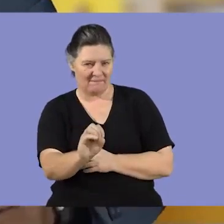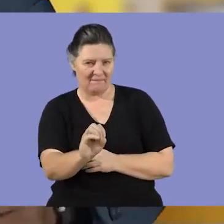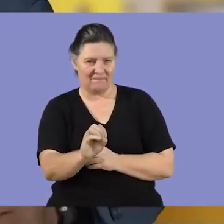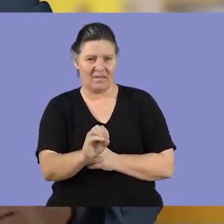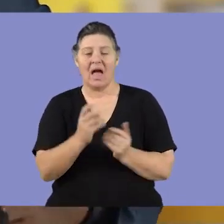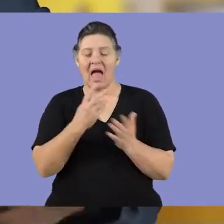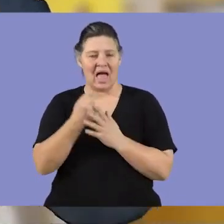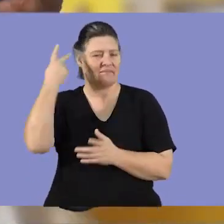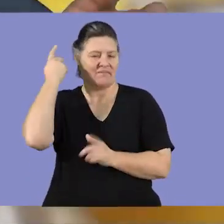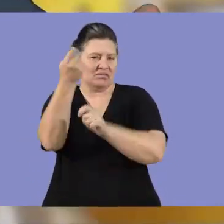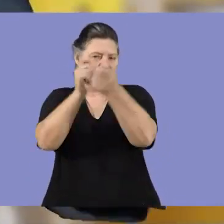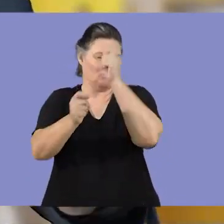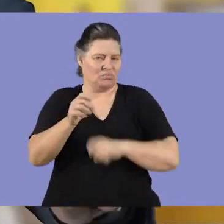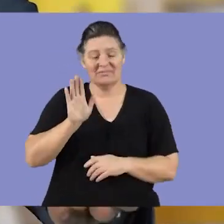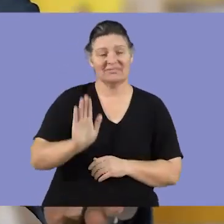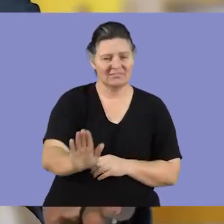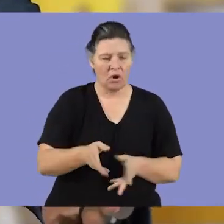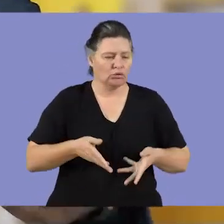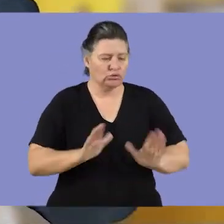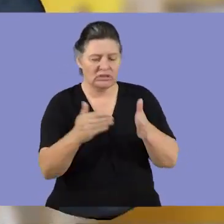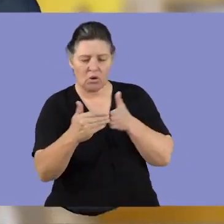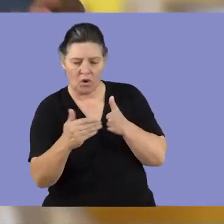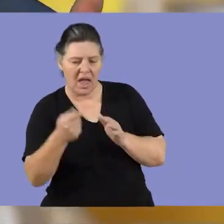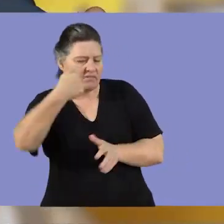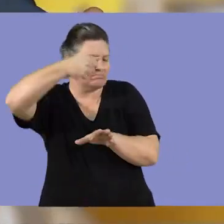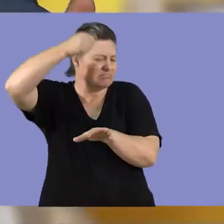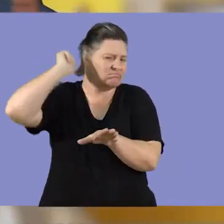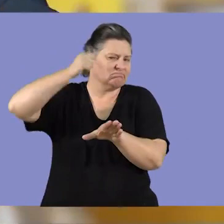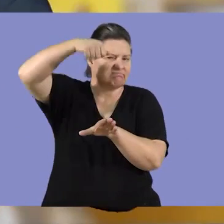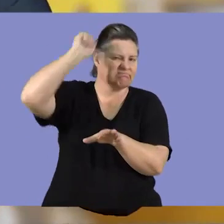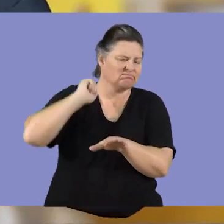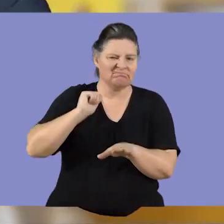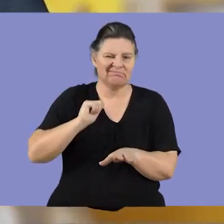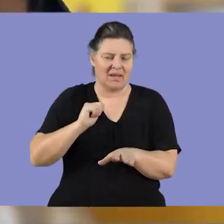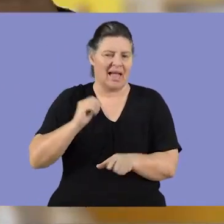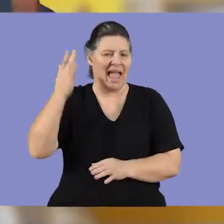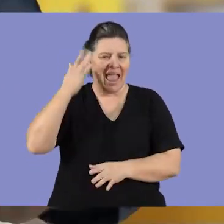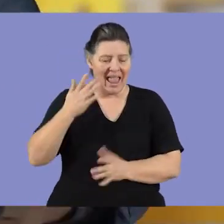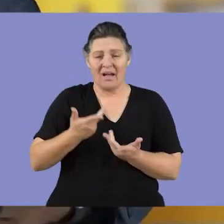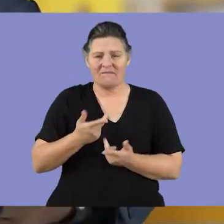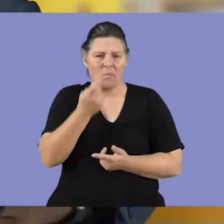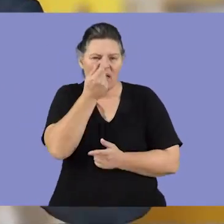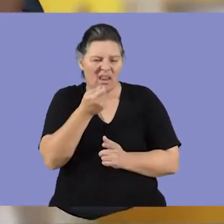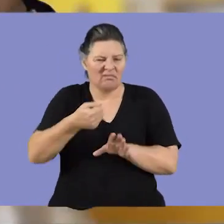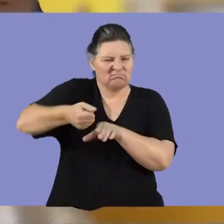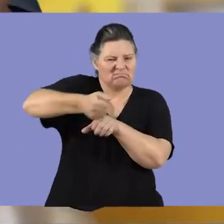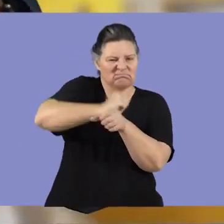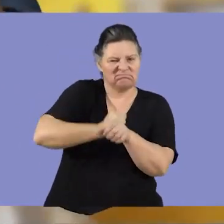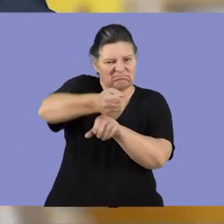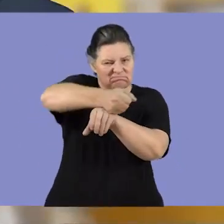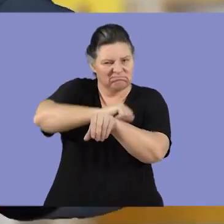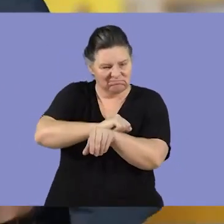sure that you would find a saloon even in your street on the corner. There's a guy who's cutting people's hair.